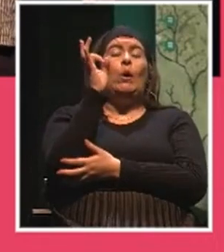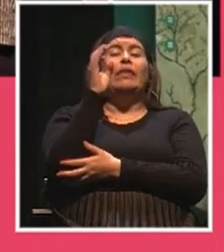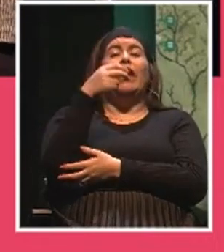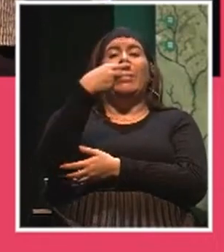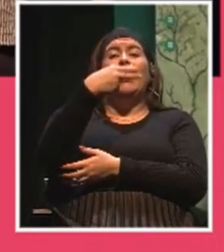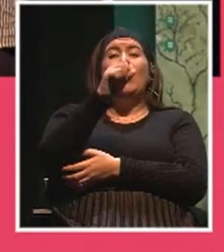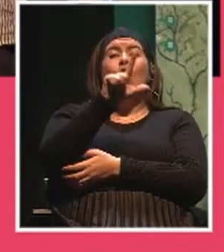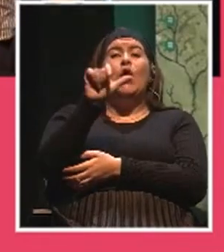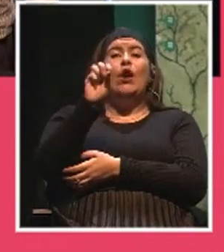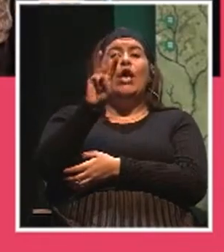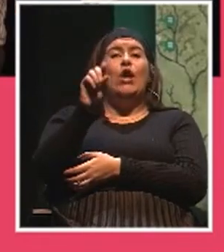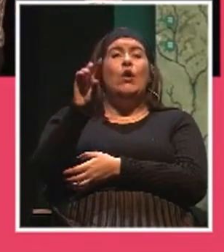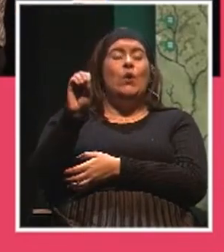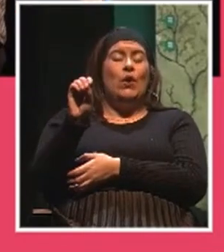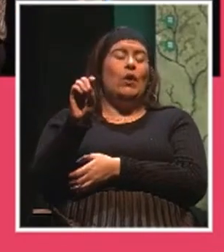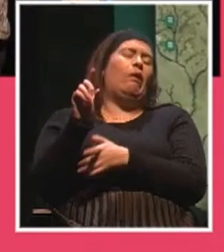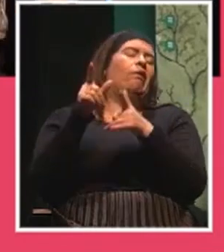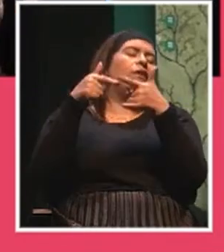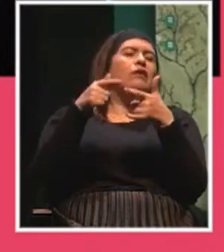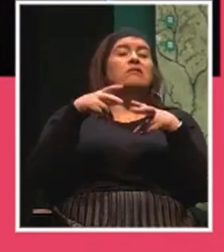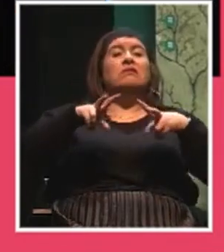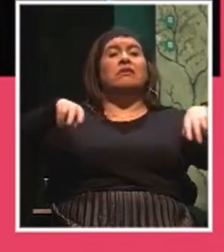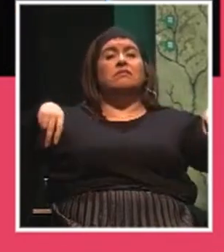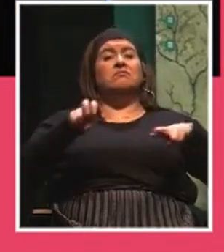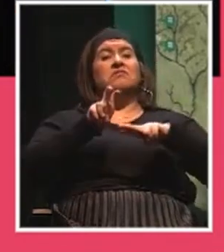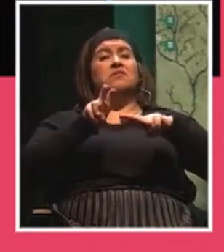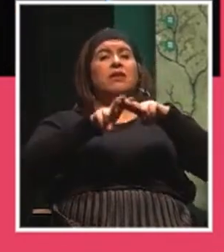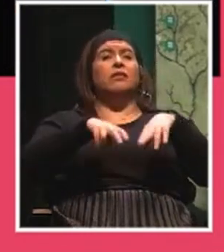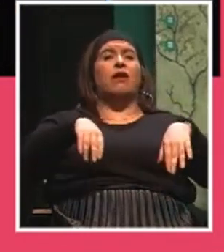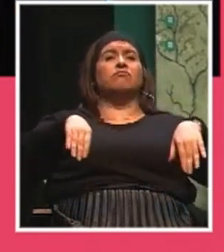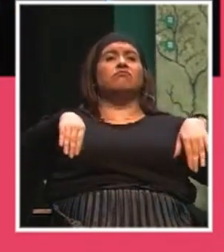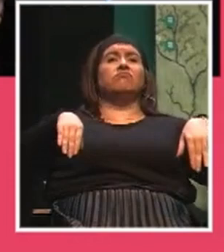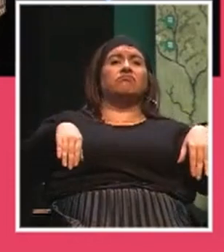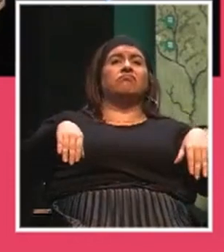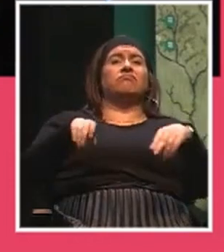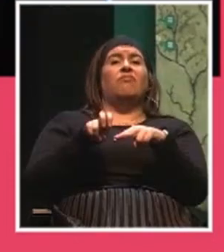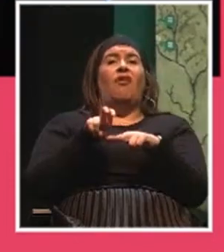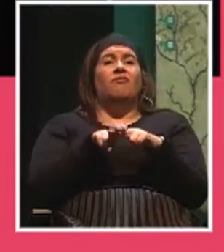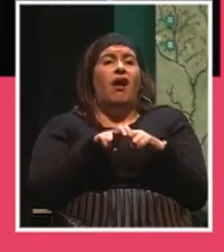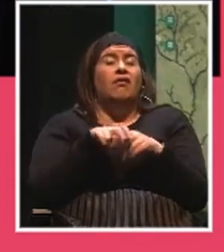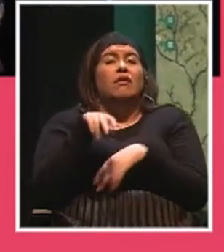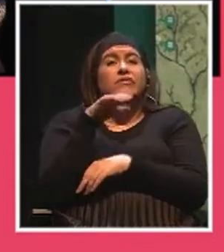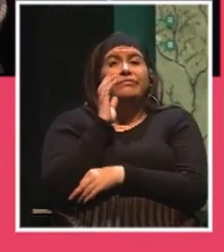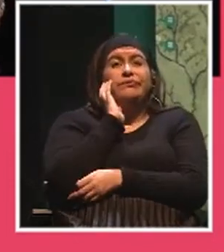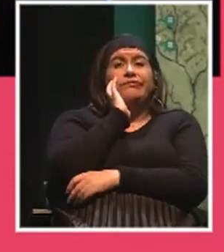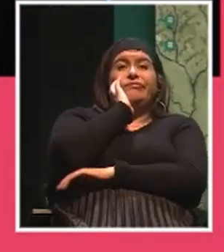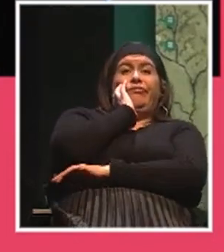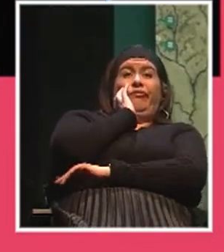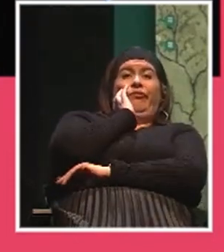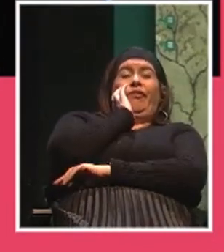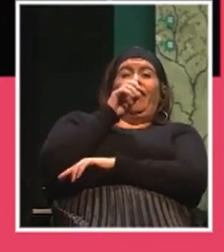low chairs and couches, and everyone's like sitting like this, and there's a coffee table. And it's always difficult to get up and show anybody